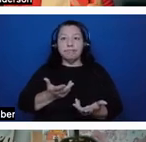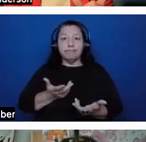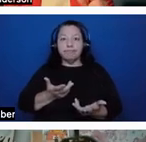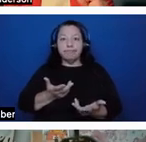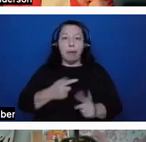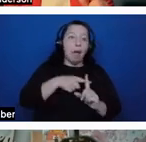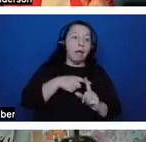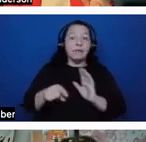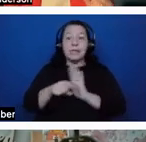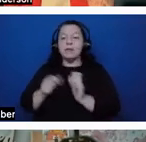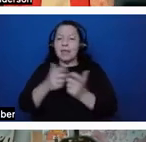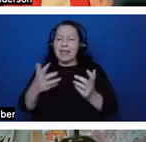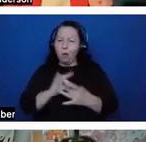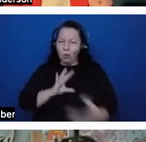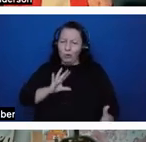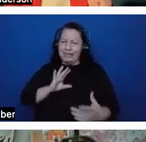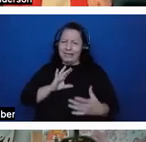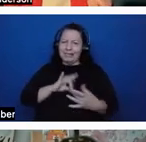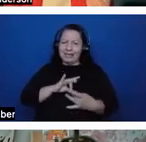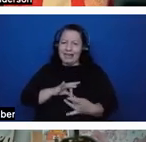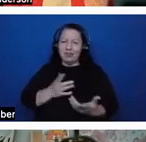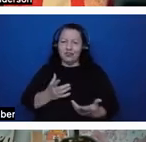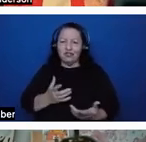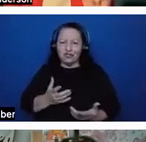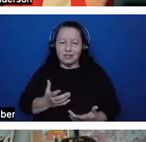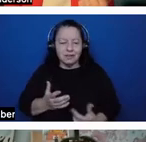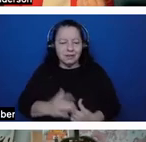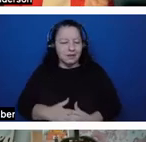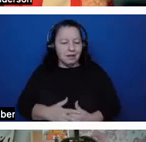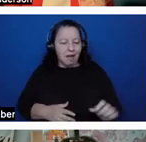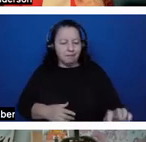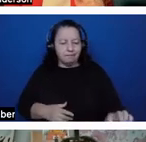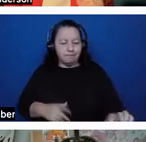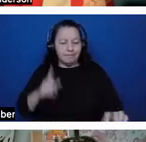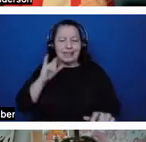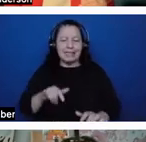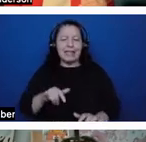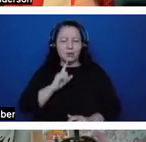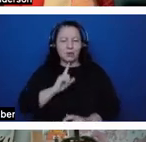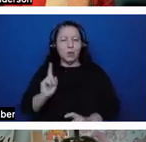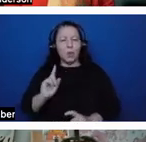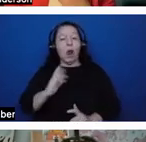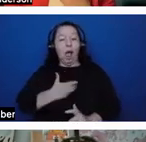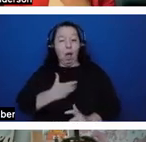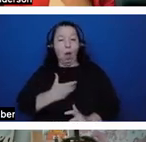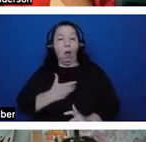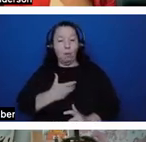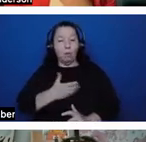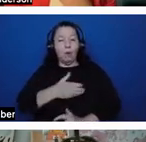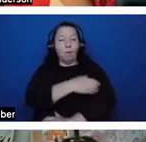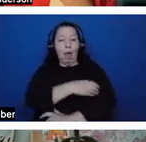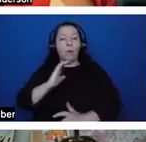that's that connection point is where our resilience and where our power and sovereignty really